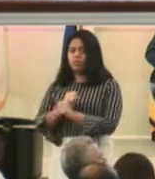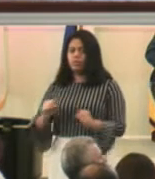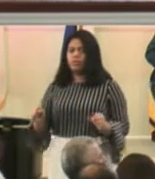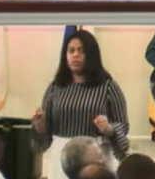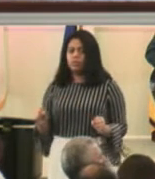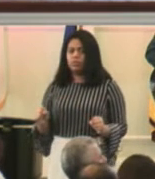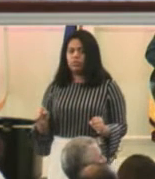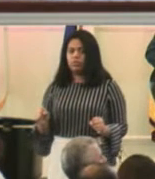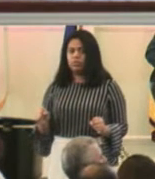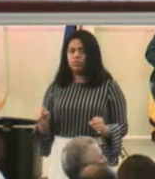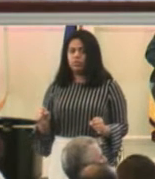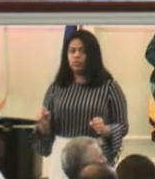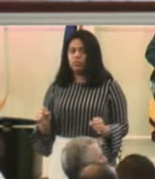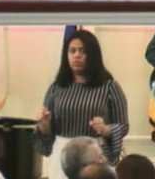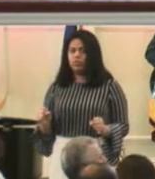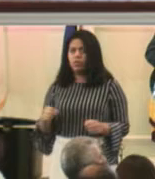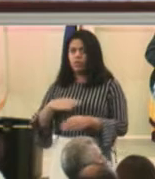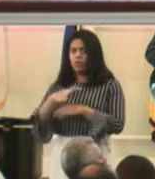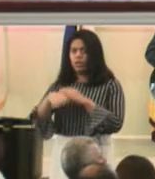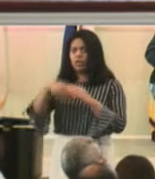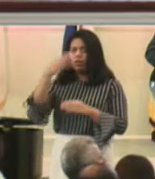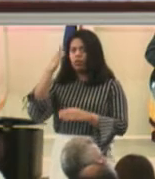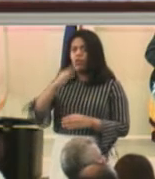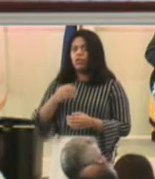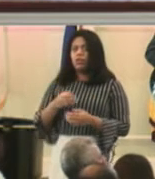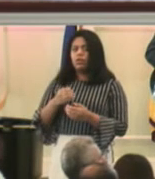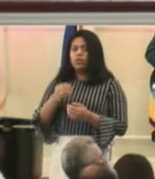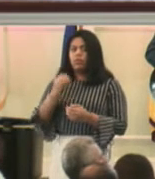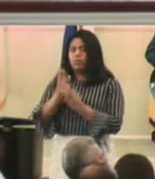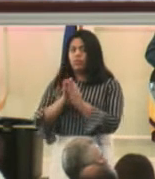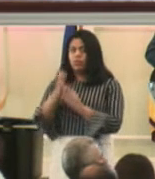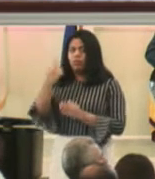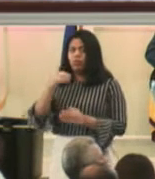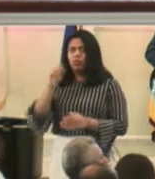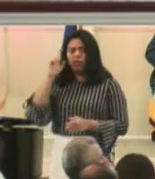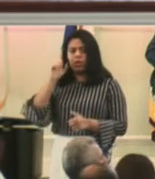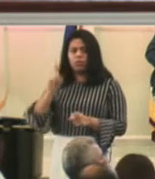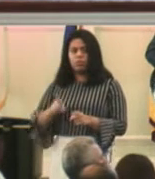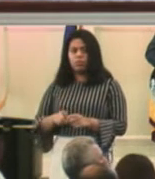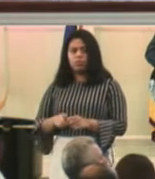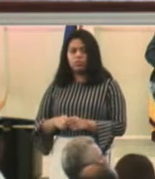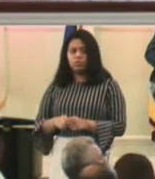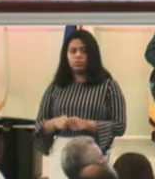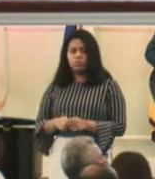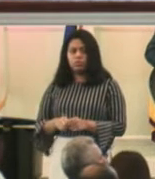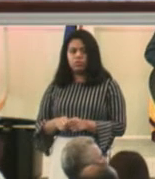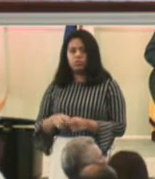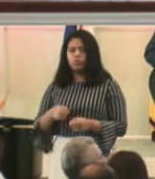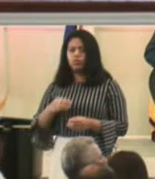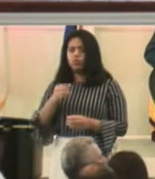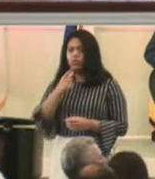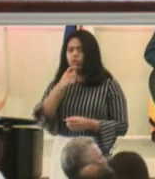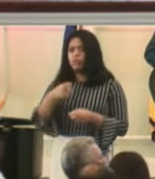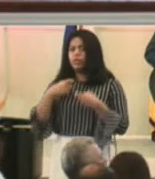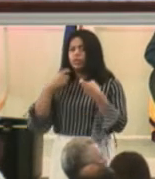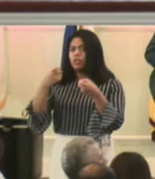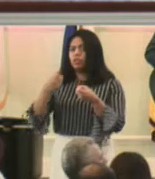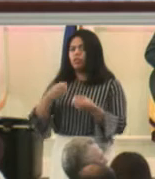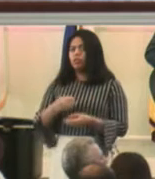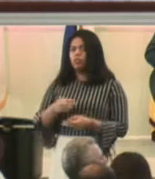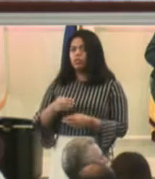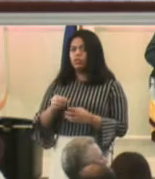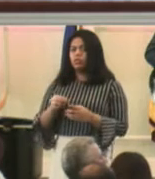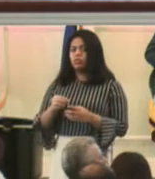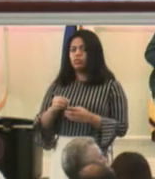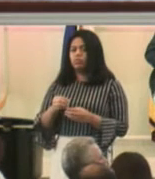And Heavenly Father, we pray for our brother who's going to break the word today for us. We pray that the